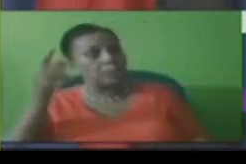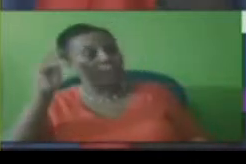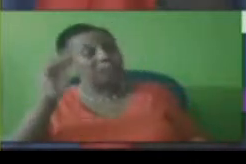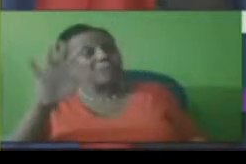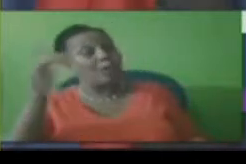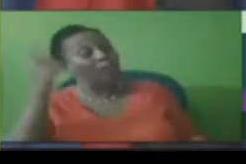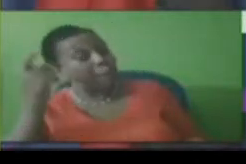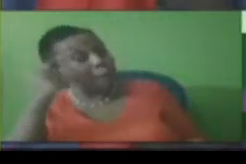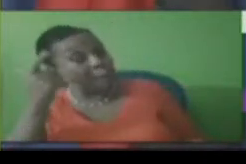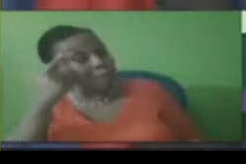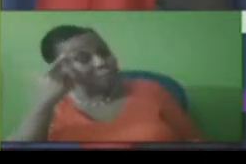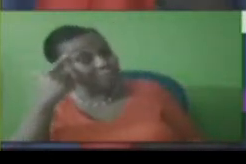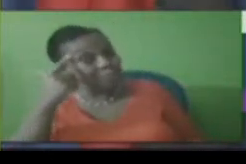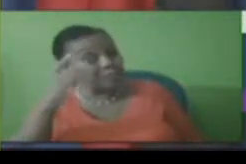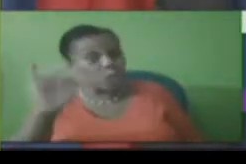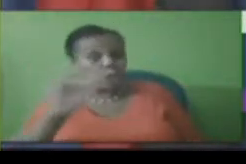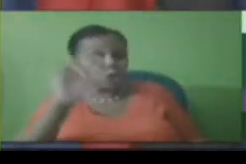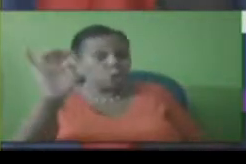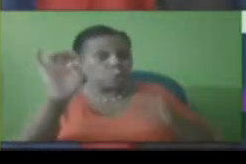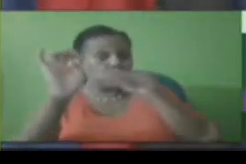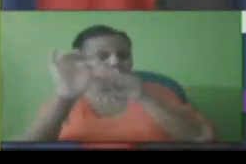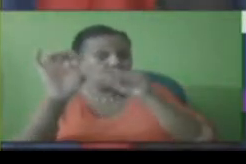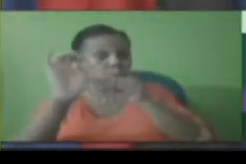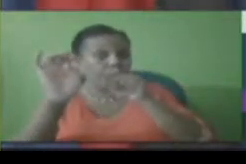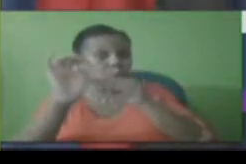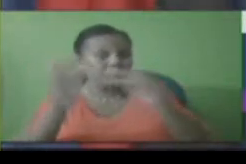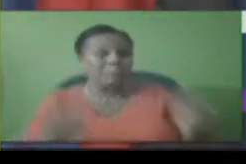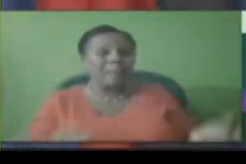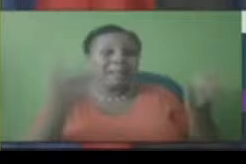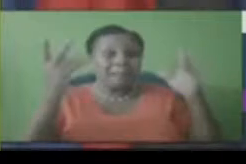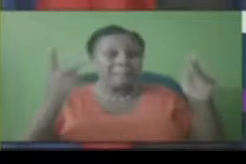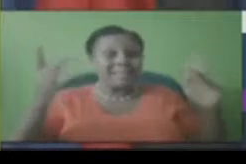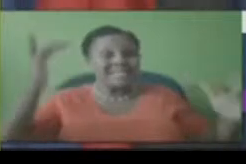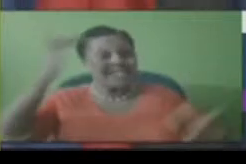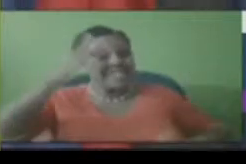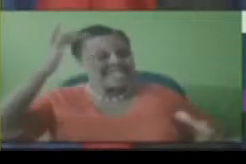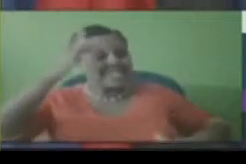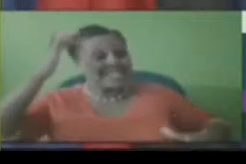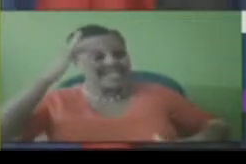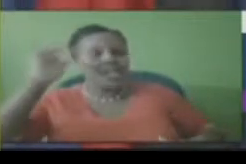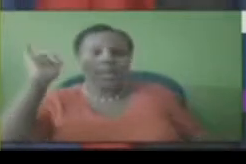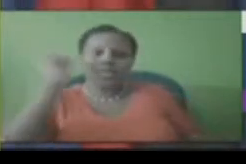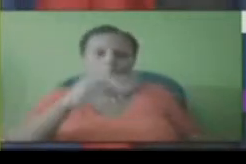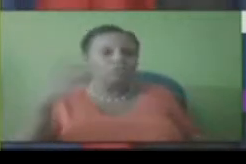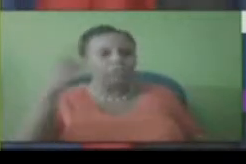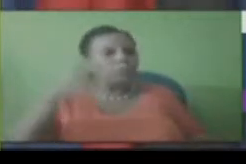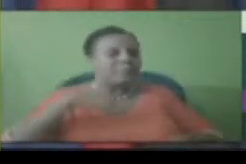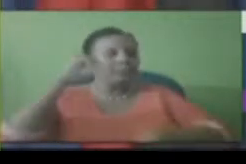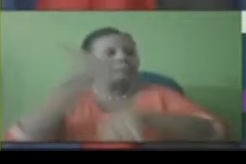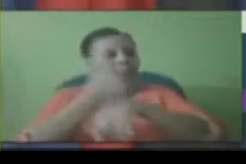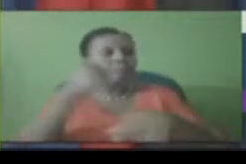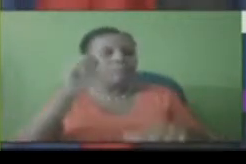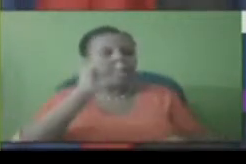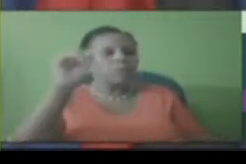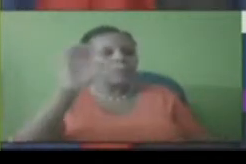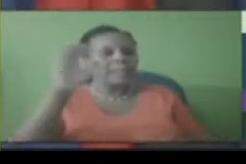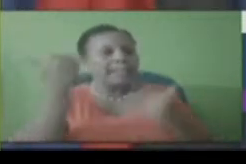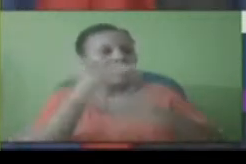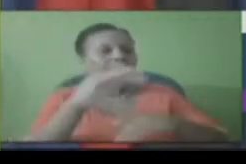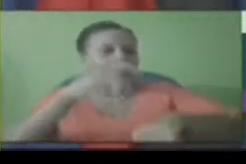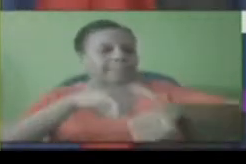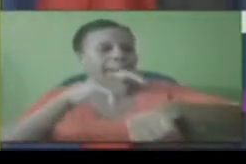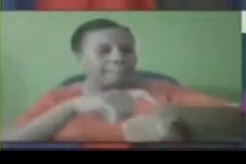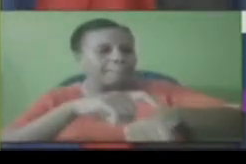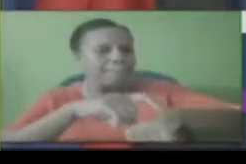never get back there to have to do that. I meant less hours, sorry, for the curfew. Less hours? Yes, sir. As of now, we haven't considered reducing the